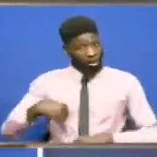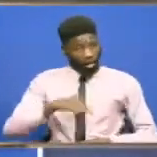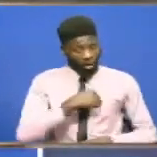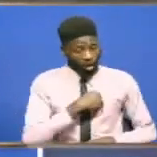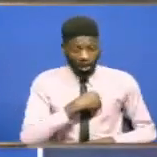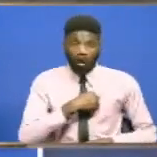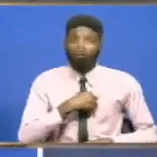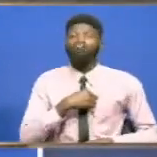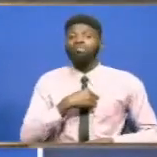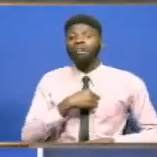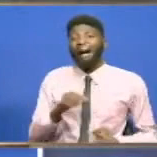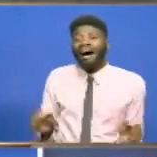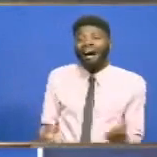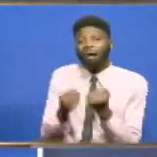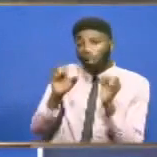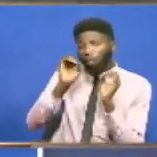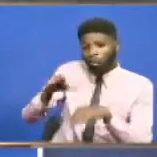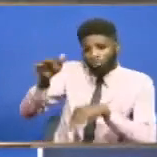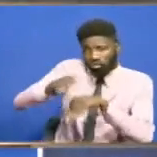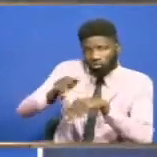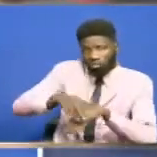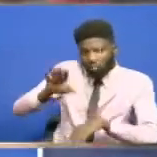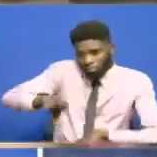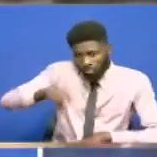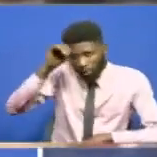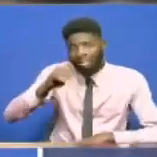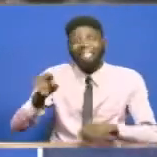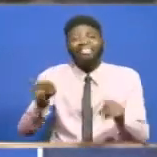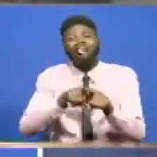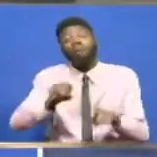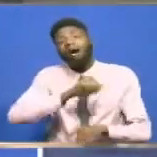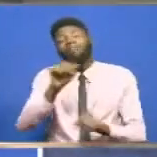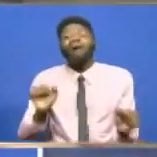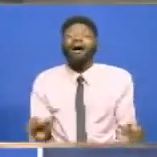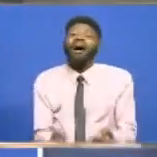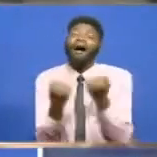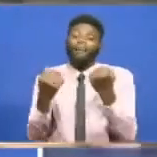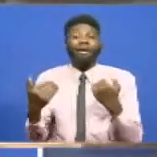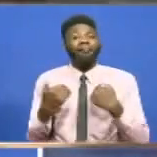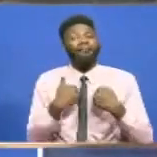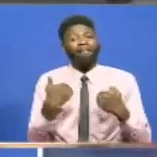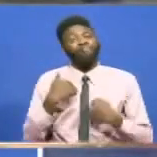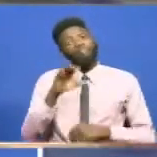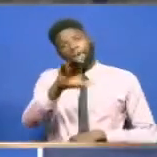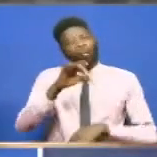sanitary towels na wengine wanapata mimba ya mapema. Wengi